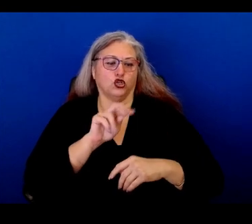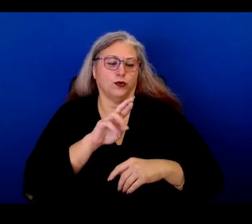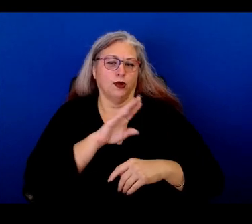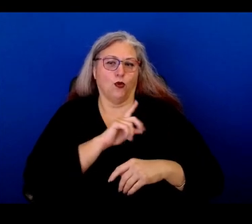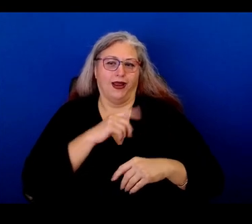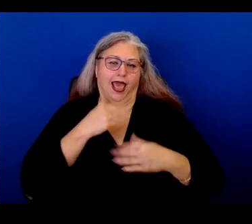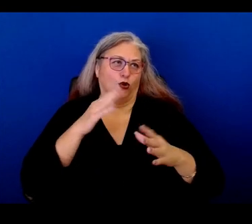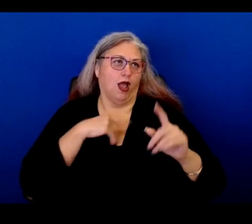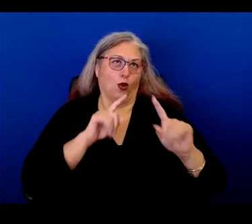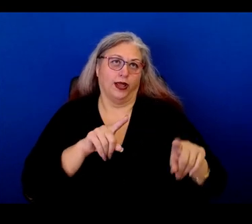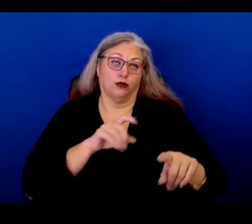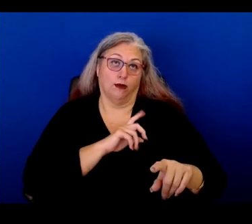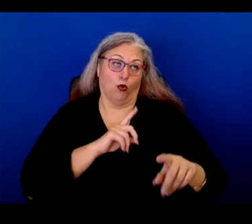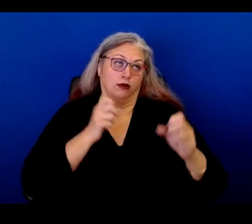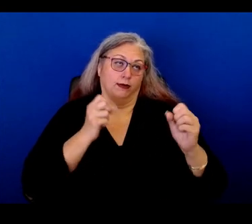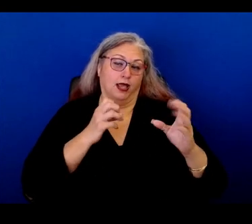don't even know how many tumor boards I've.